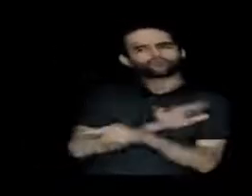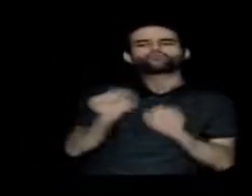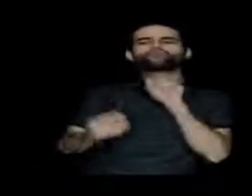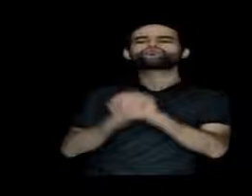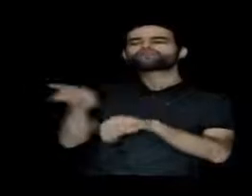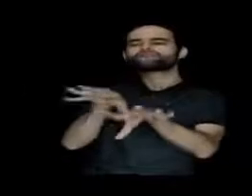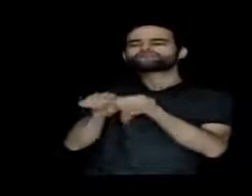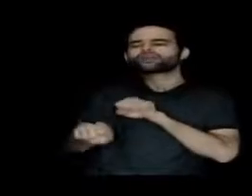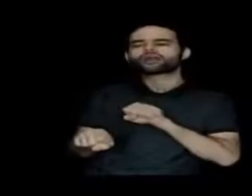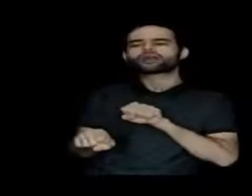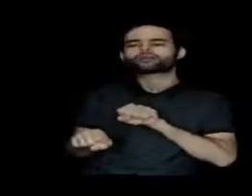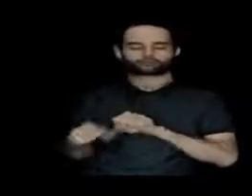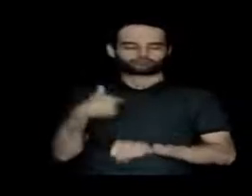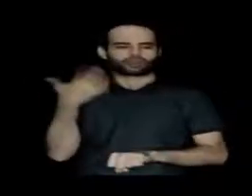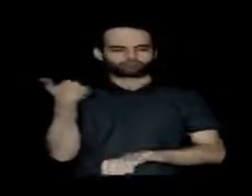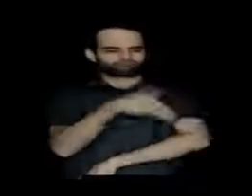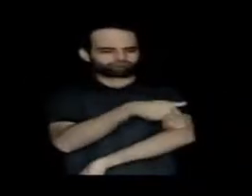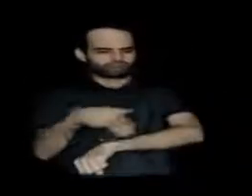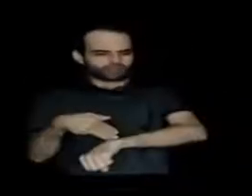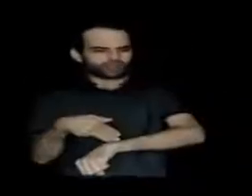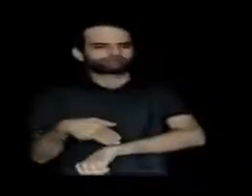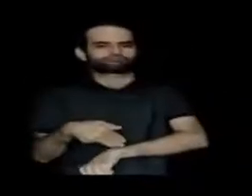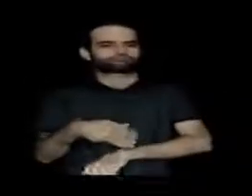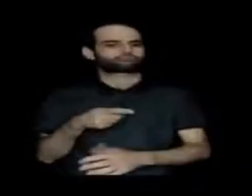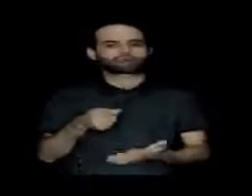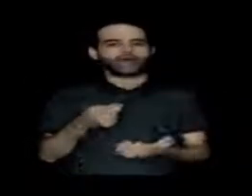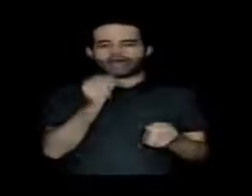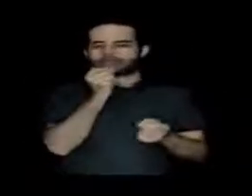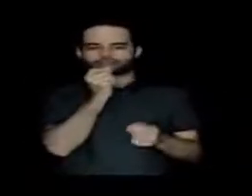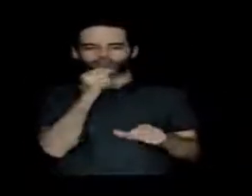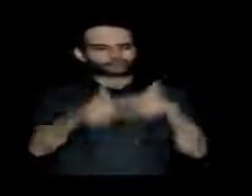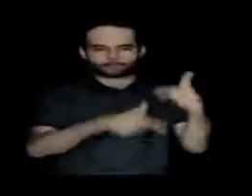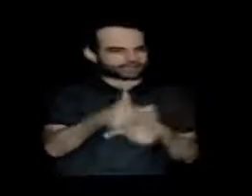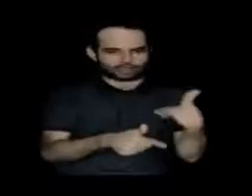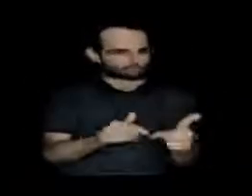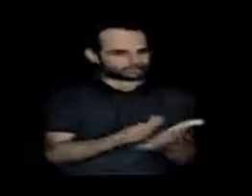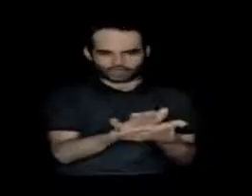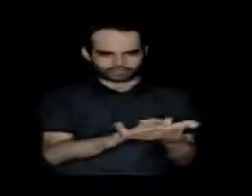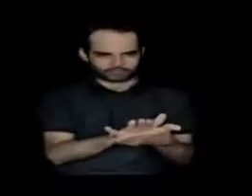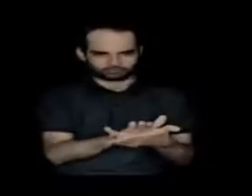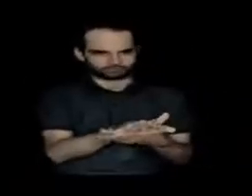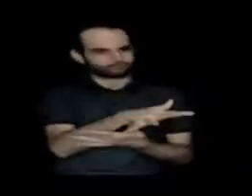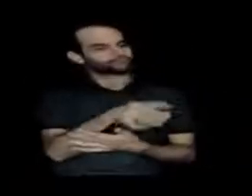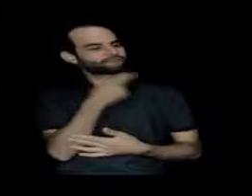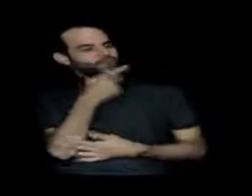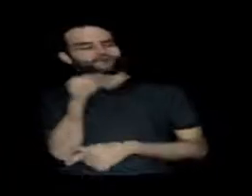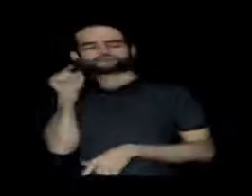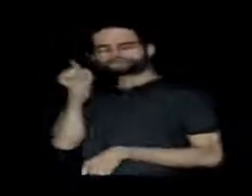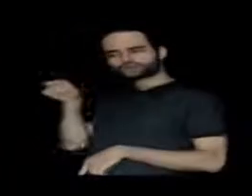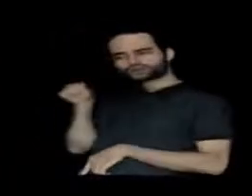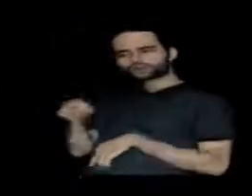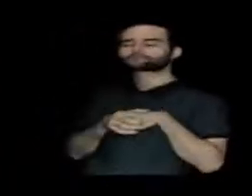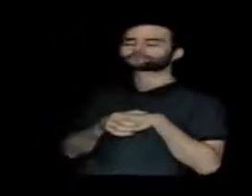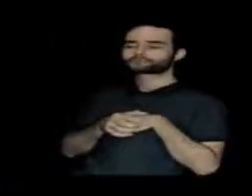the teacher asked me about my background, and at the time I had studied to be a teacher, I had not worked in the